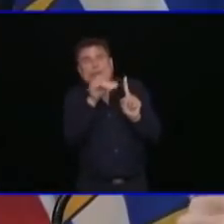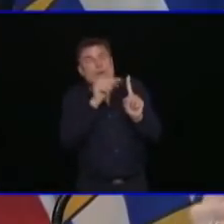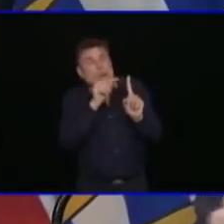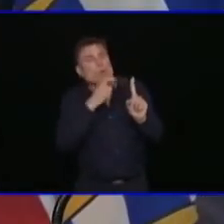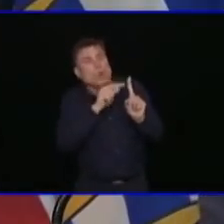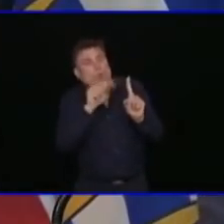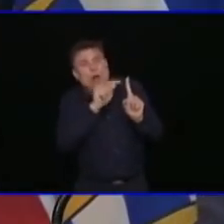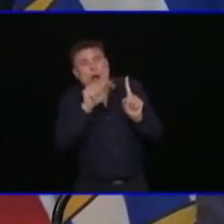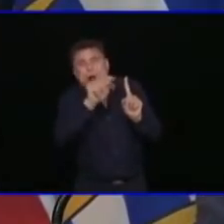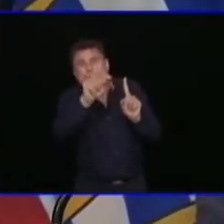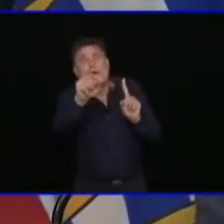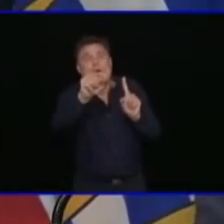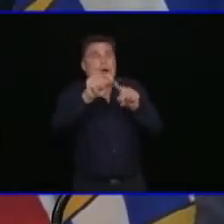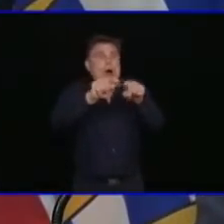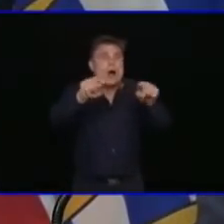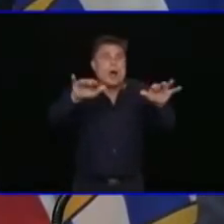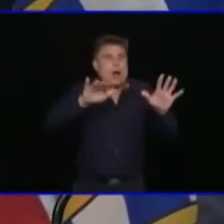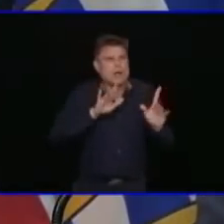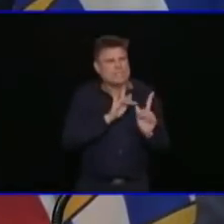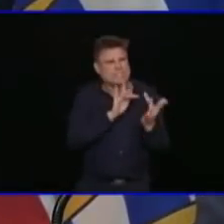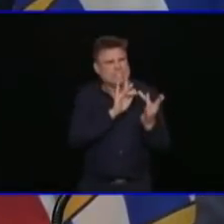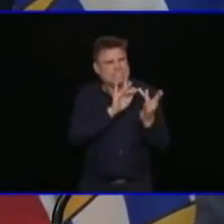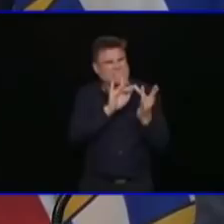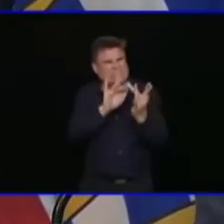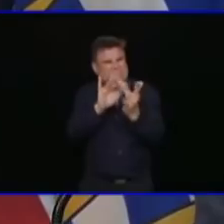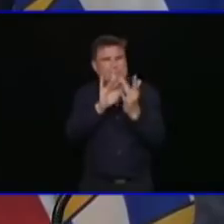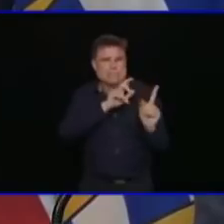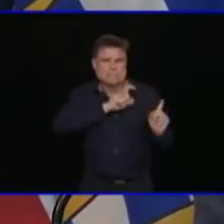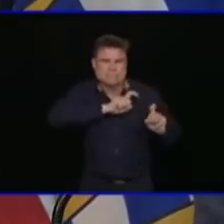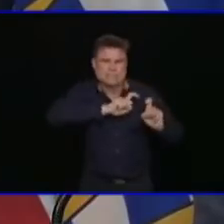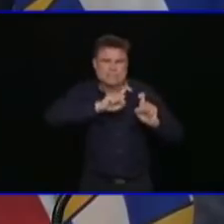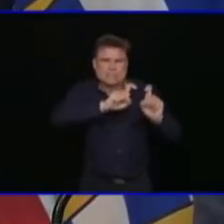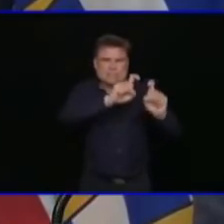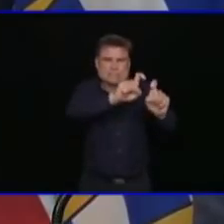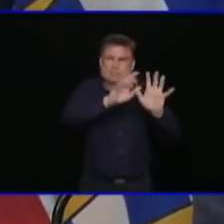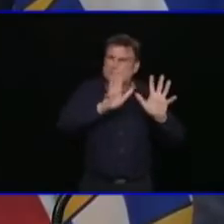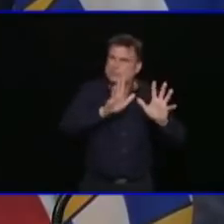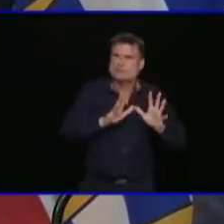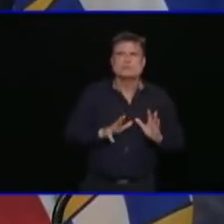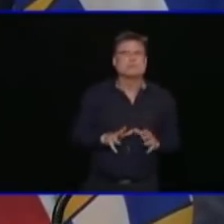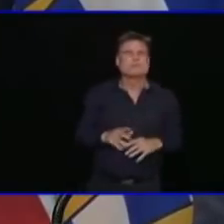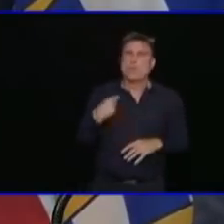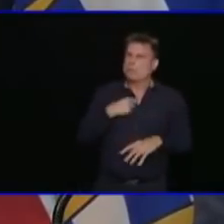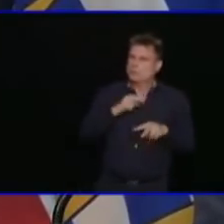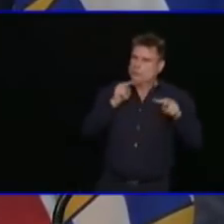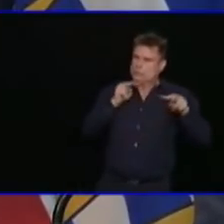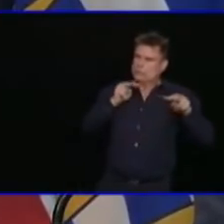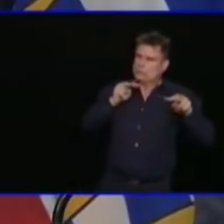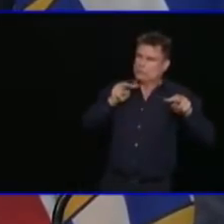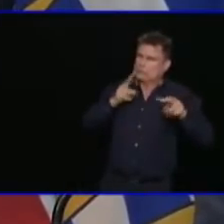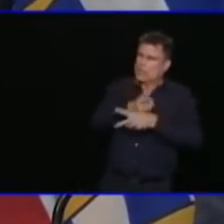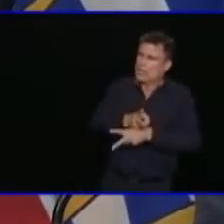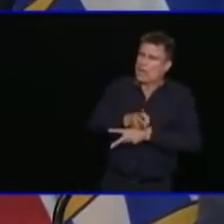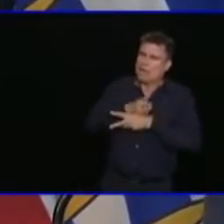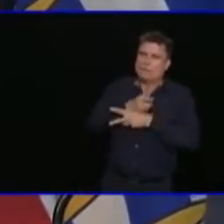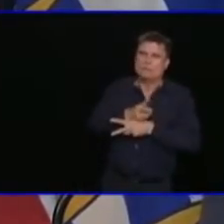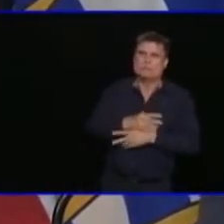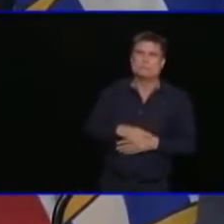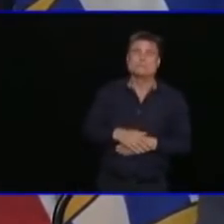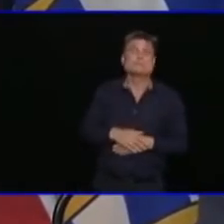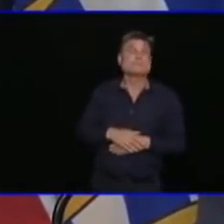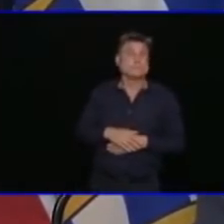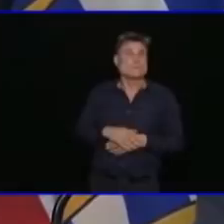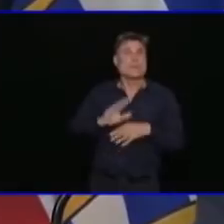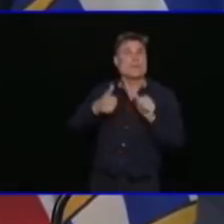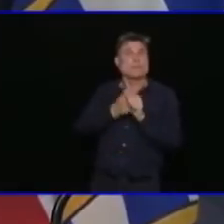it now. Do you have a follow-up, Bon? Yes, please. On Friday, when you were discussing